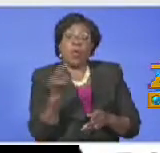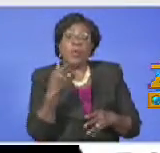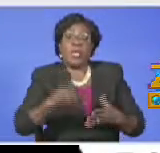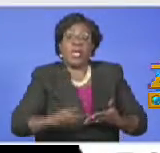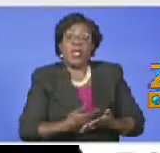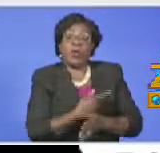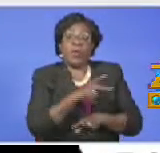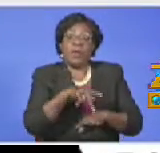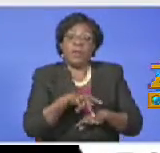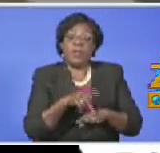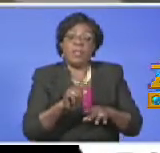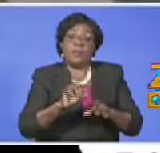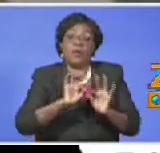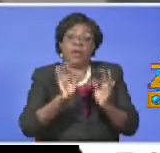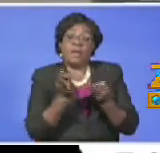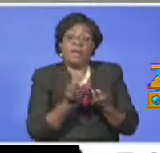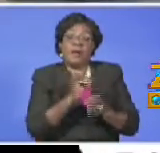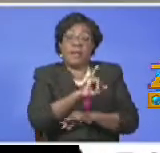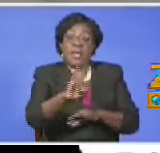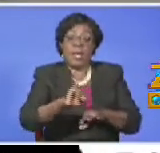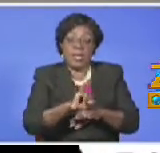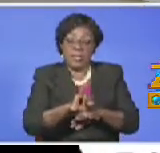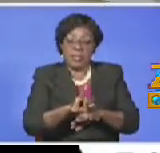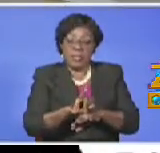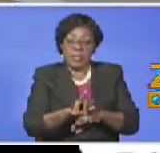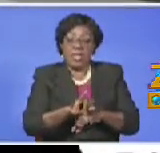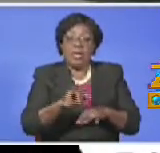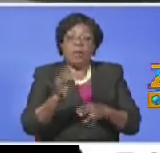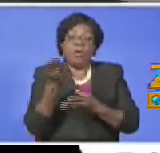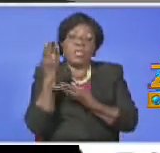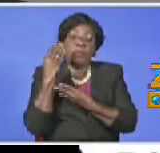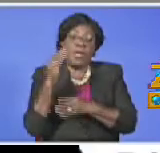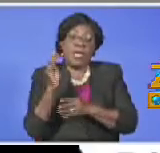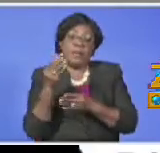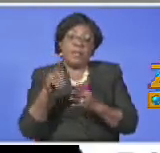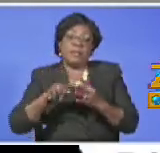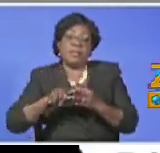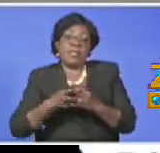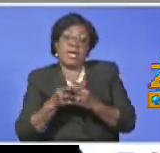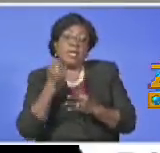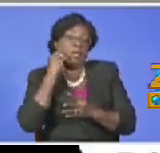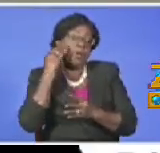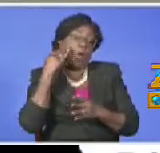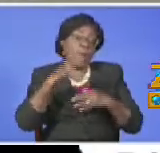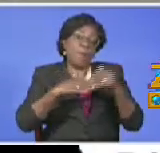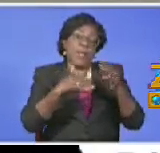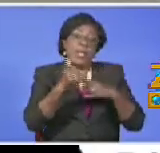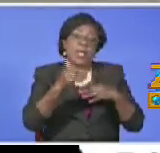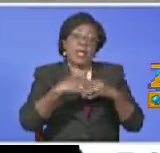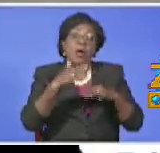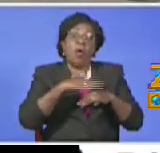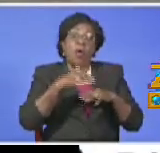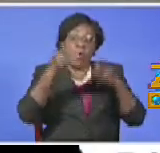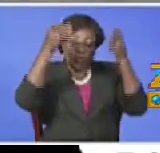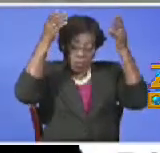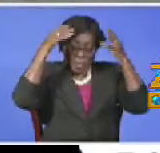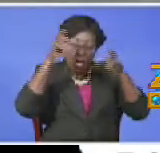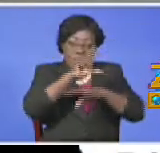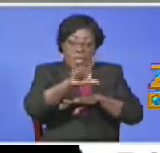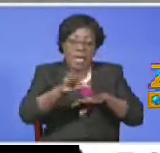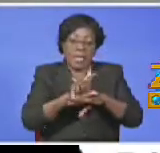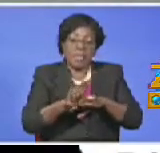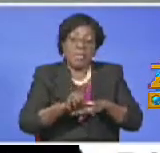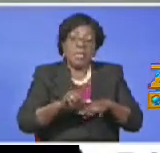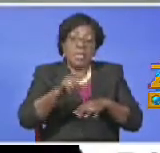other Family Islands. And once Bahamians have commenced home construction on any Crown land, the government will